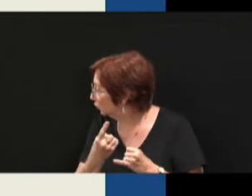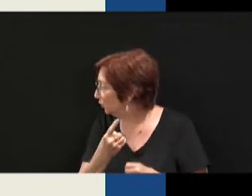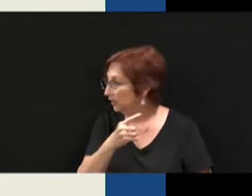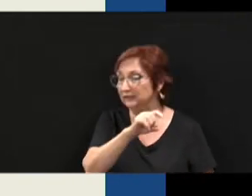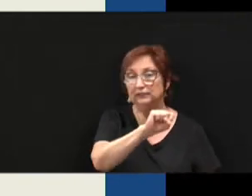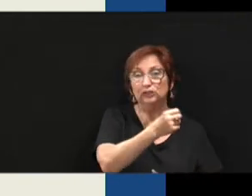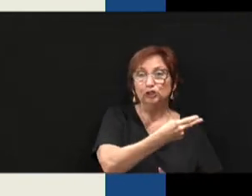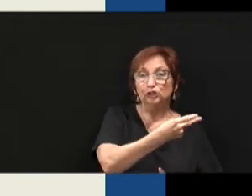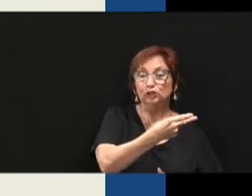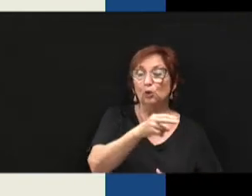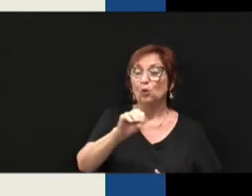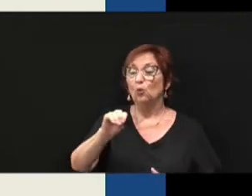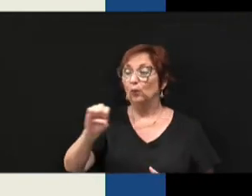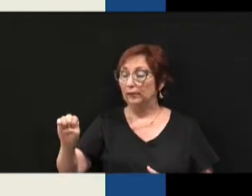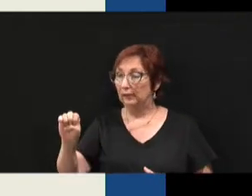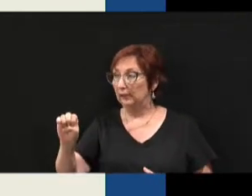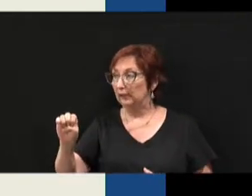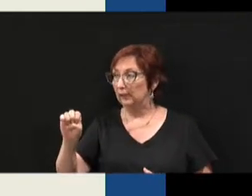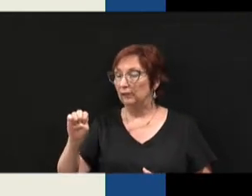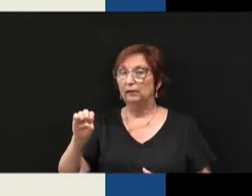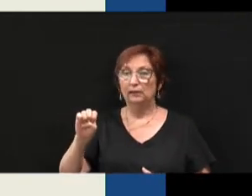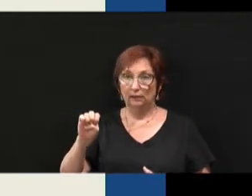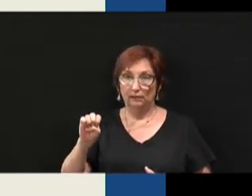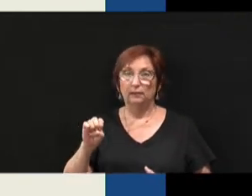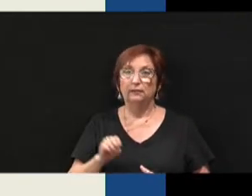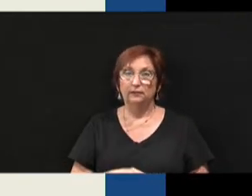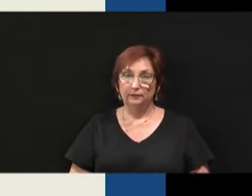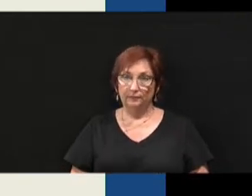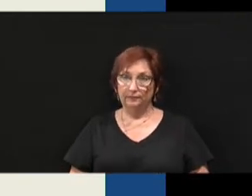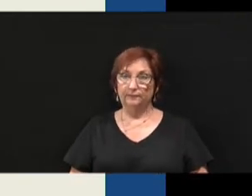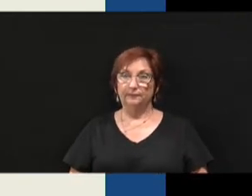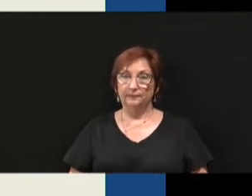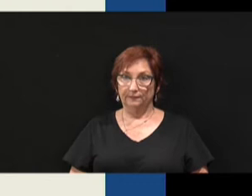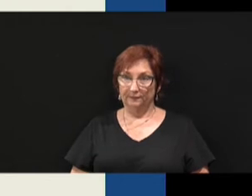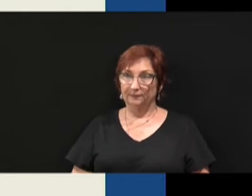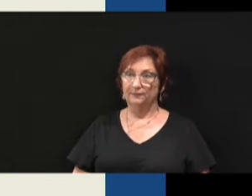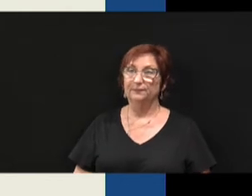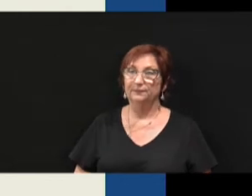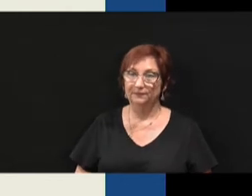onset rhyme and phonemes, both, exactly.